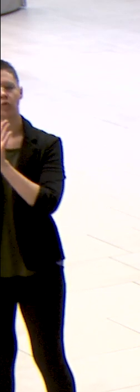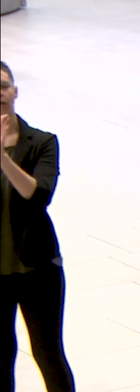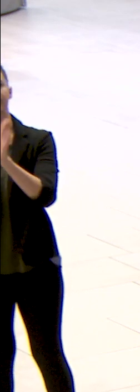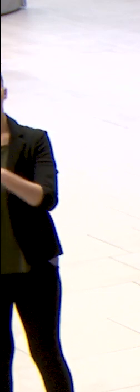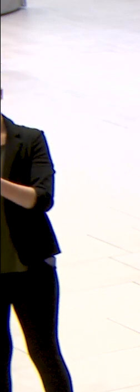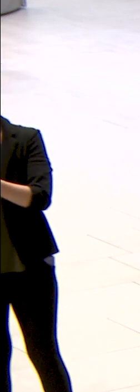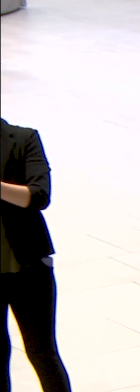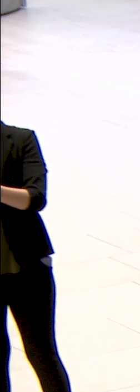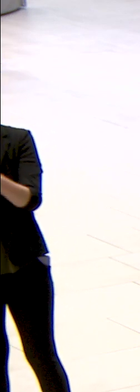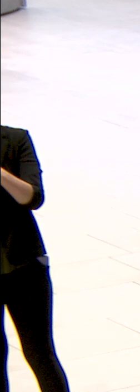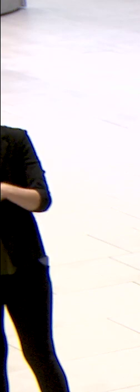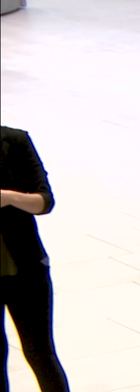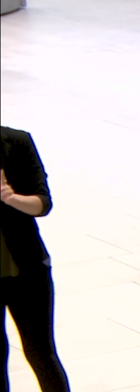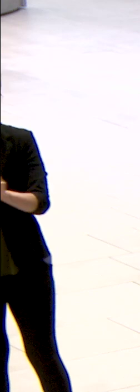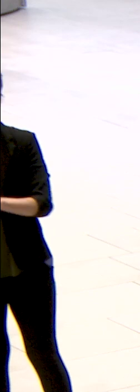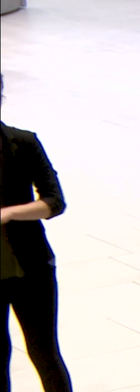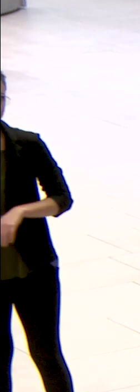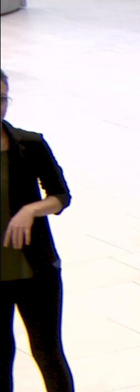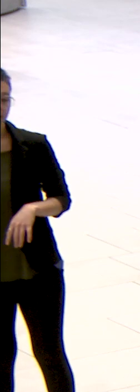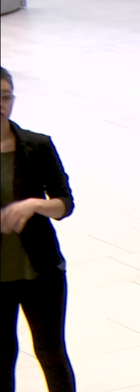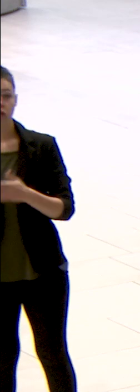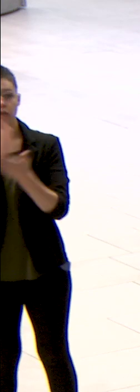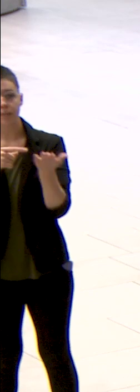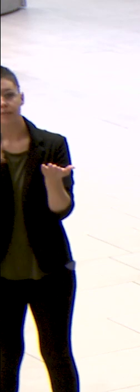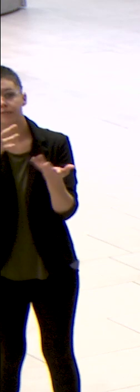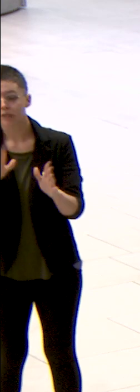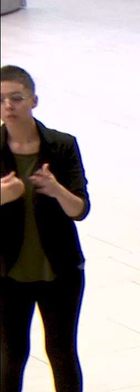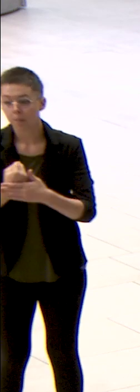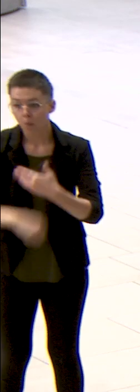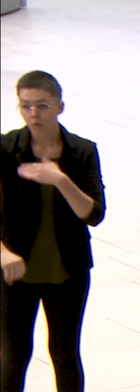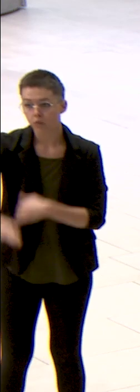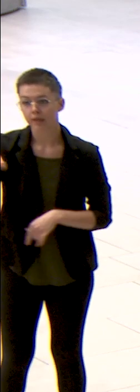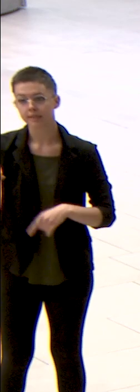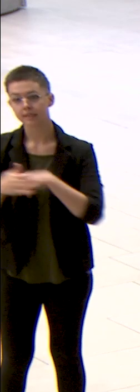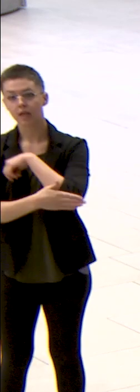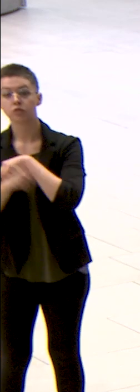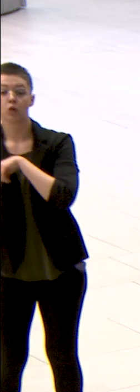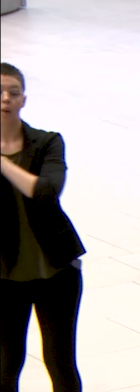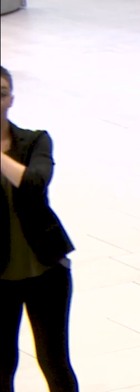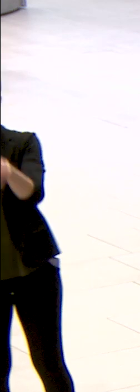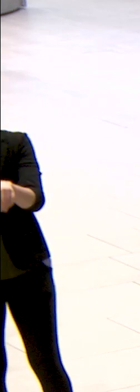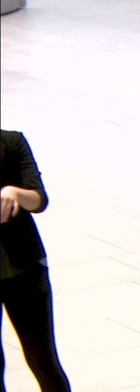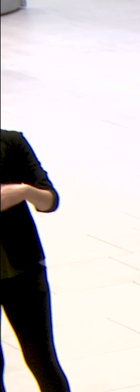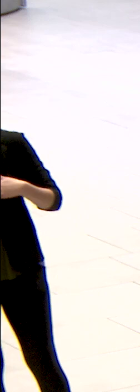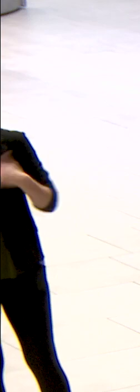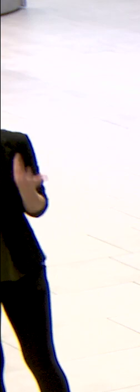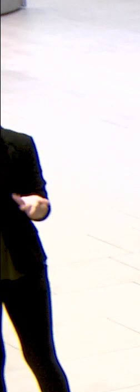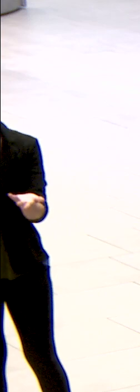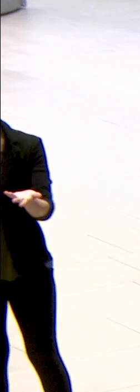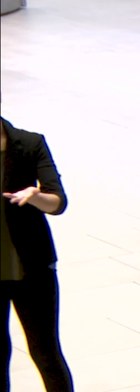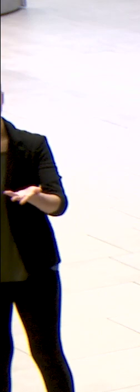Latino perspective. And so, you know, those of us that were probably born and raised in this country or came very, very young, and so are